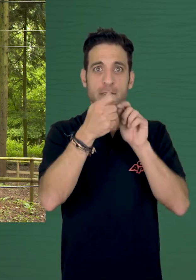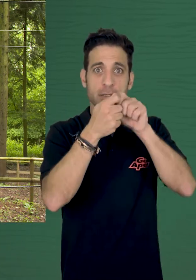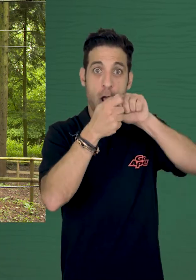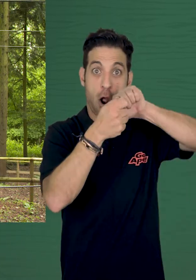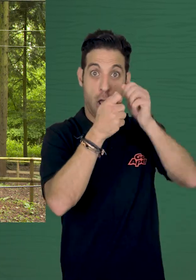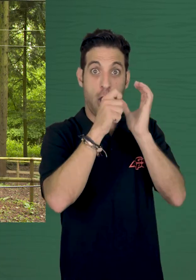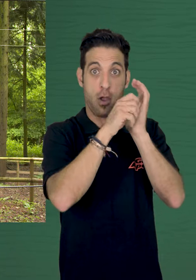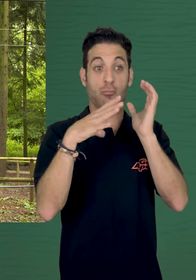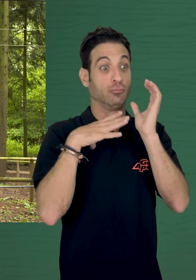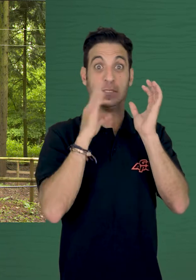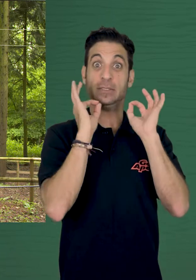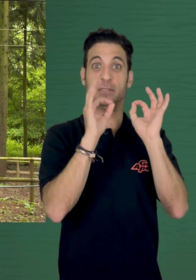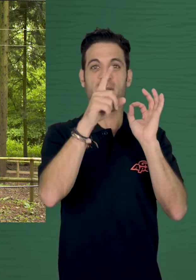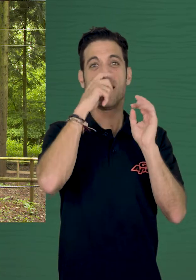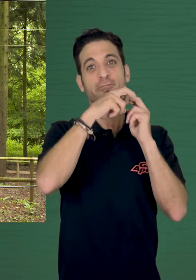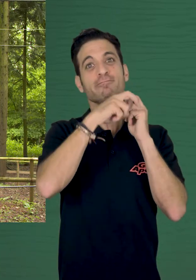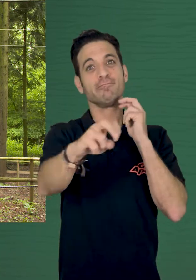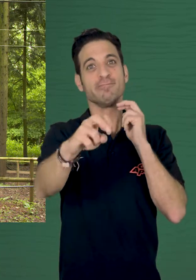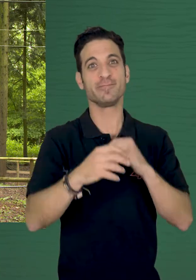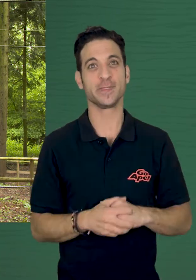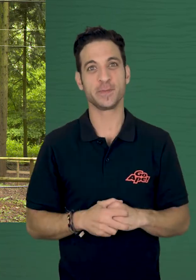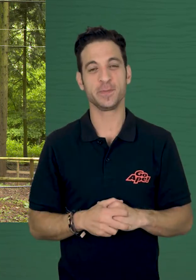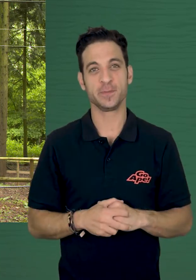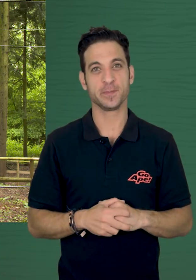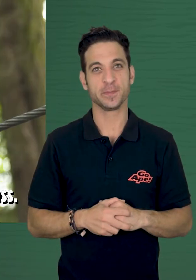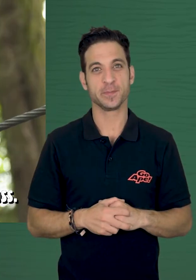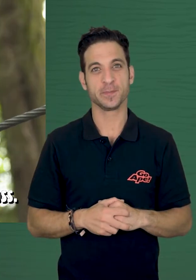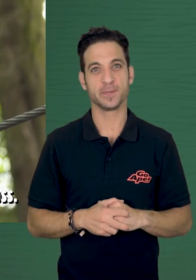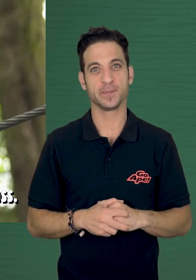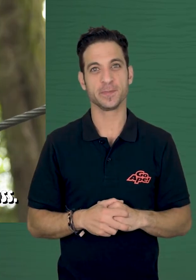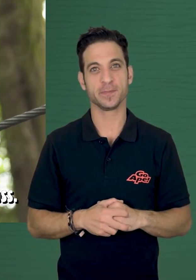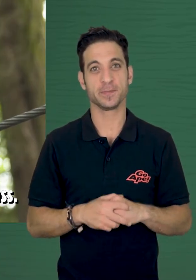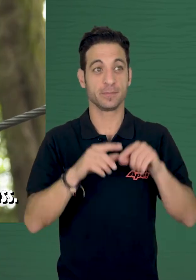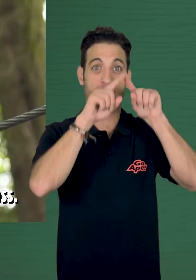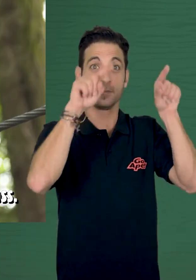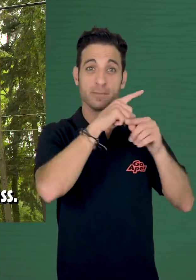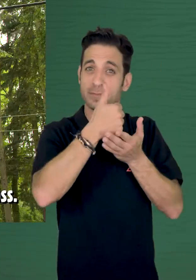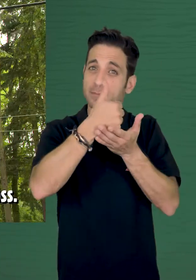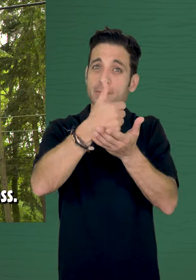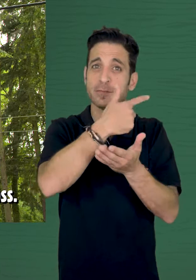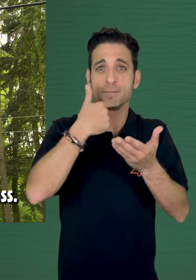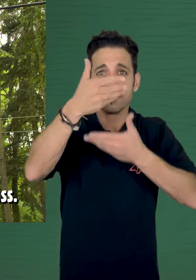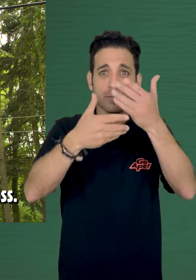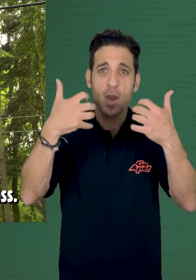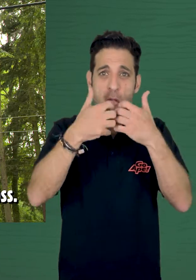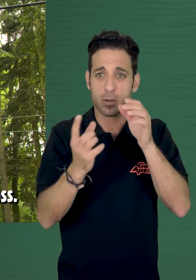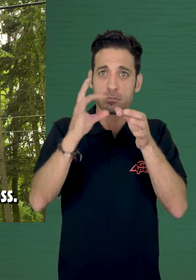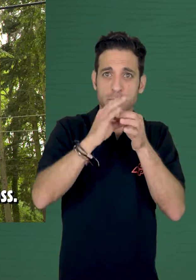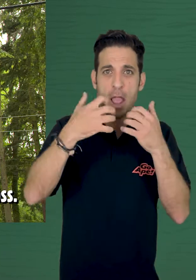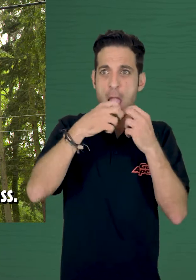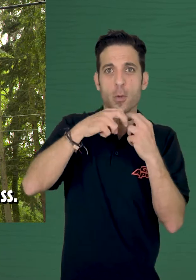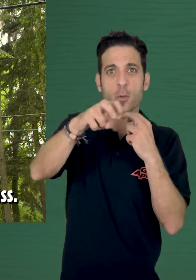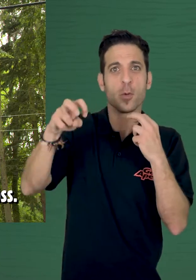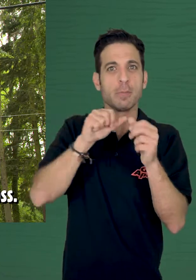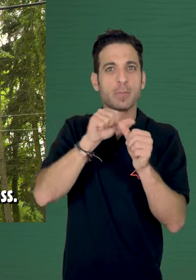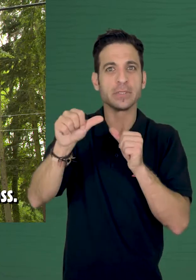this trailing carabiner on top of the pulley and you're ready to cross. So the signs are here to help you. They'll show you how to attach and the best way to